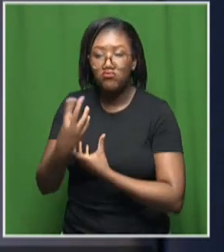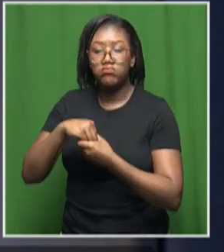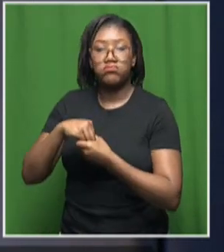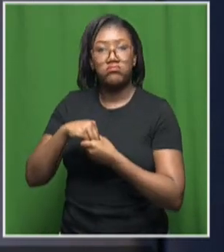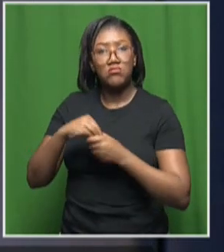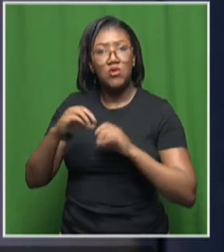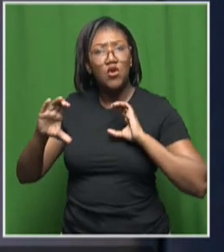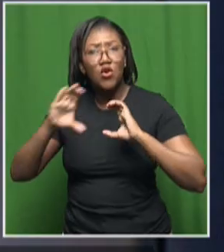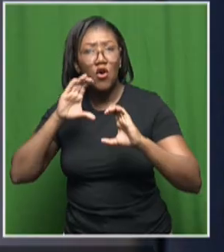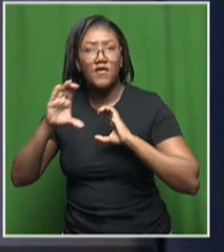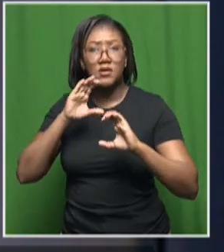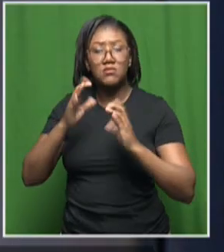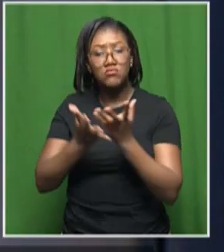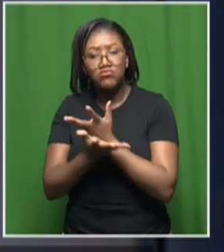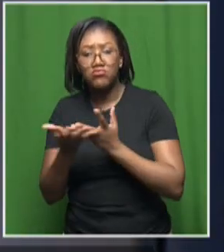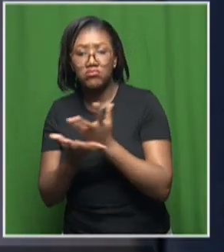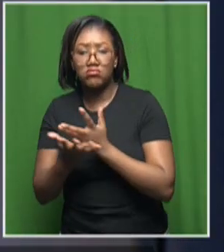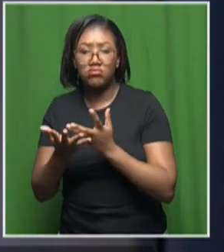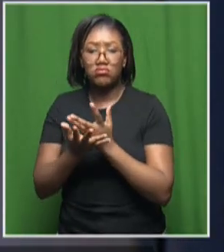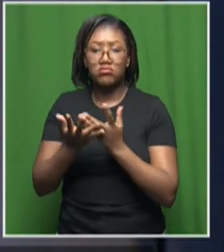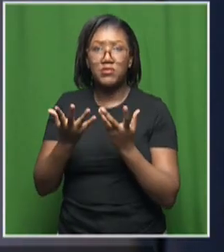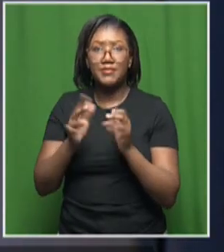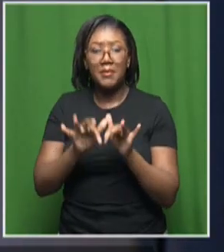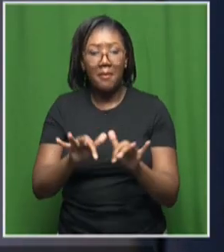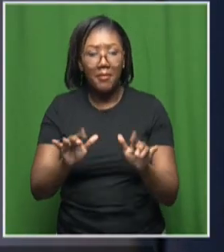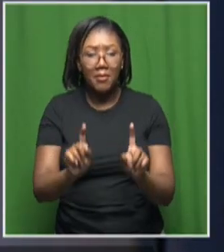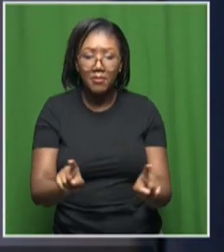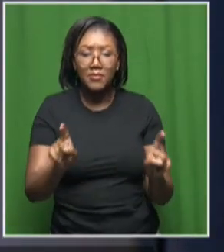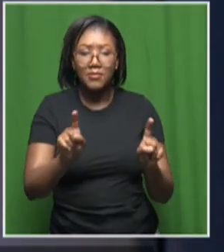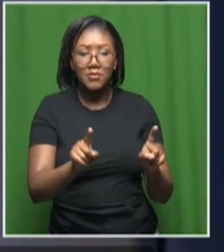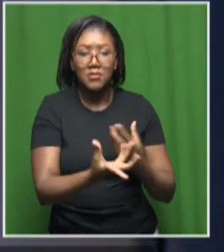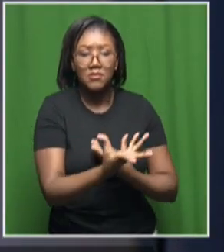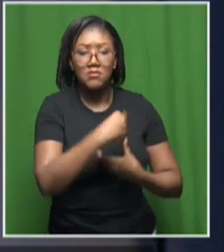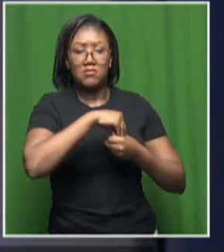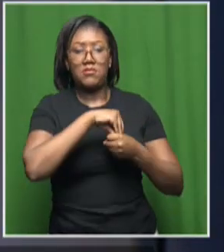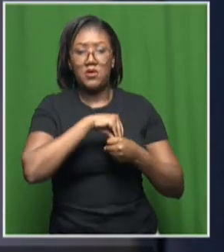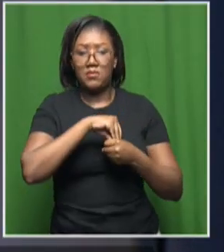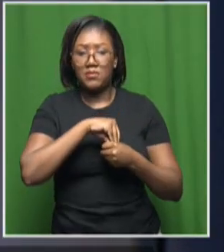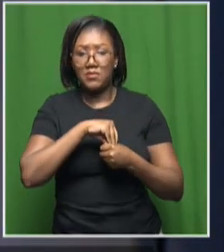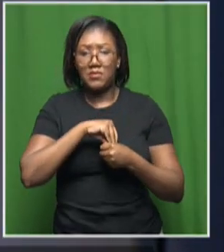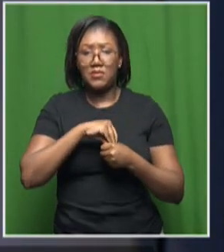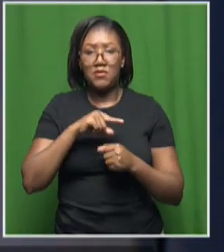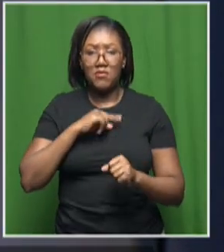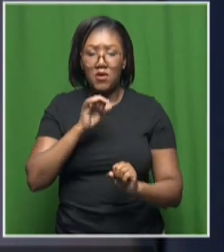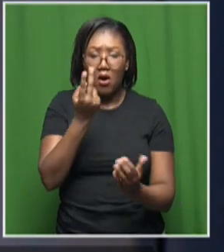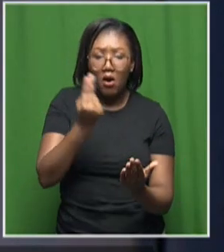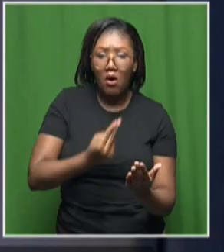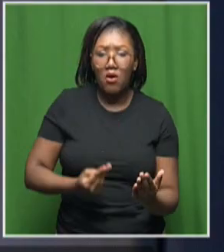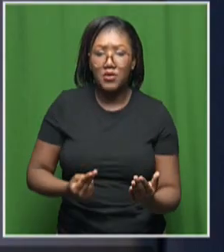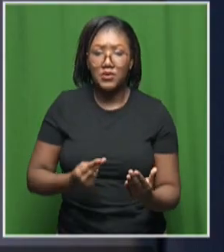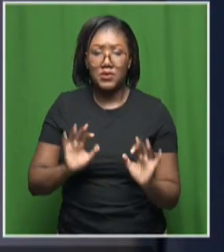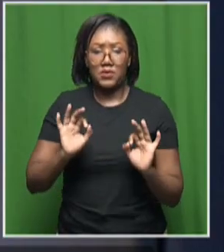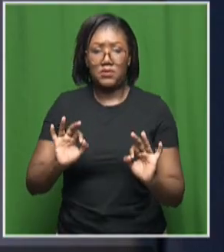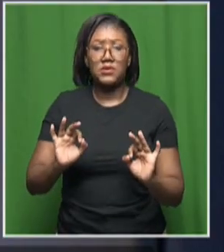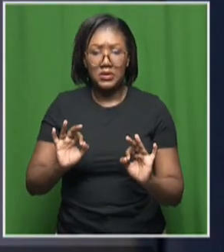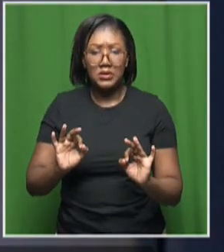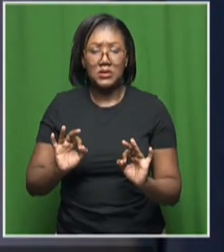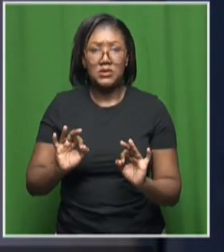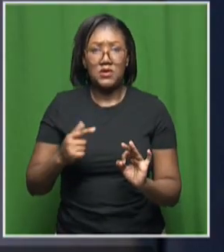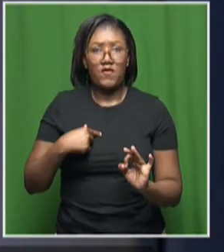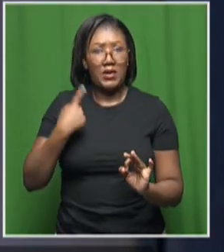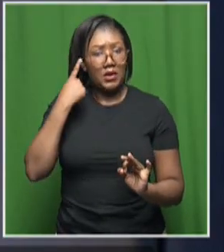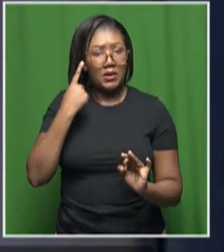including the people within the environment, so that then art doesn't become this